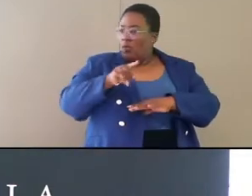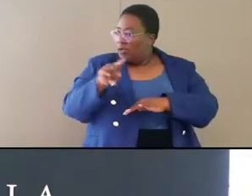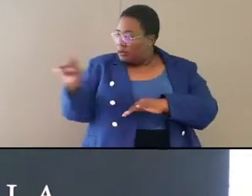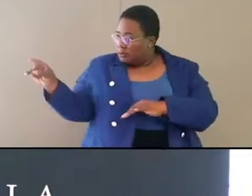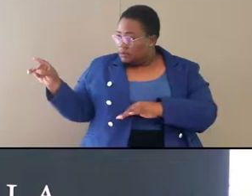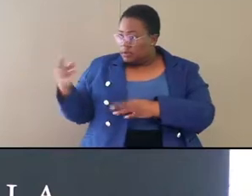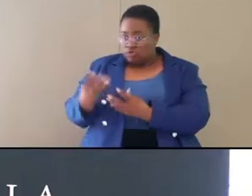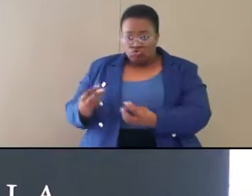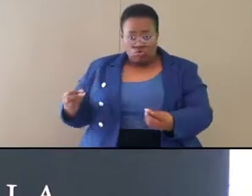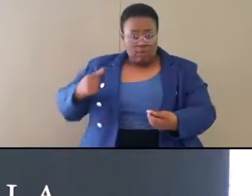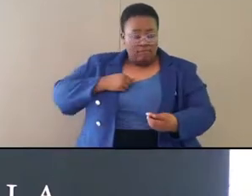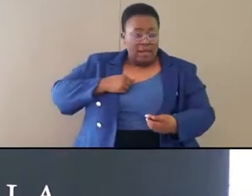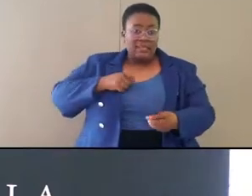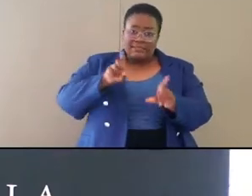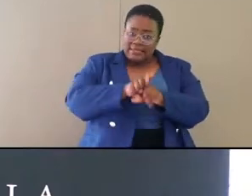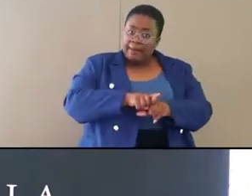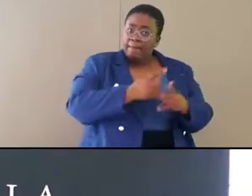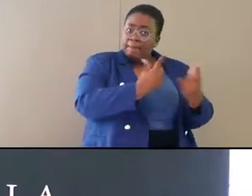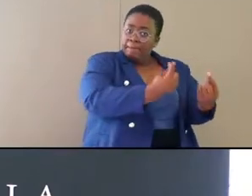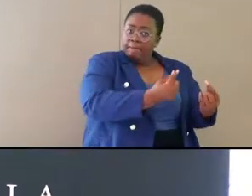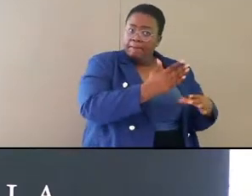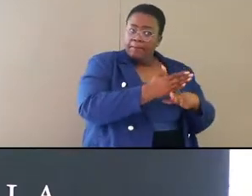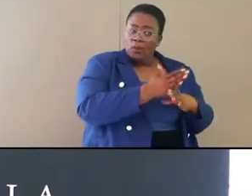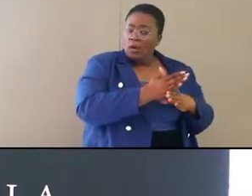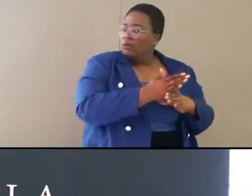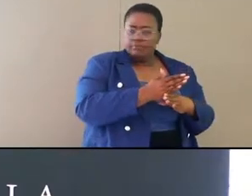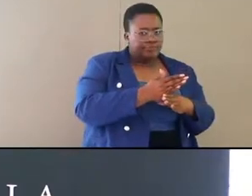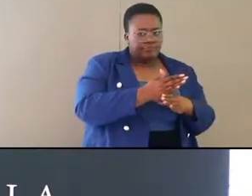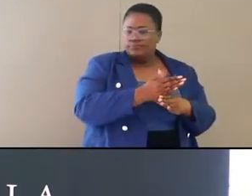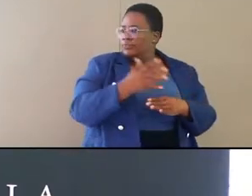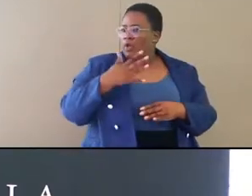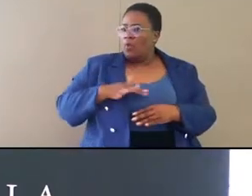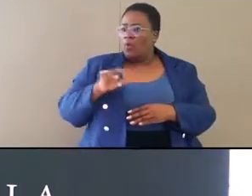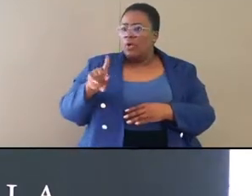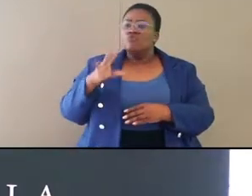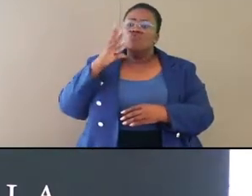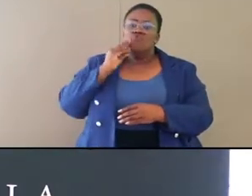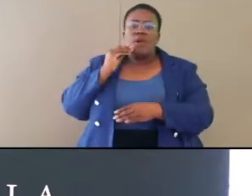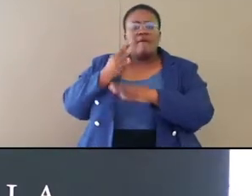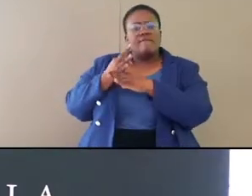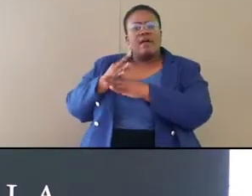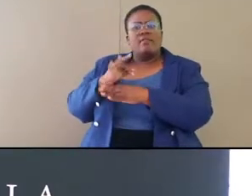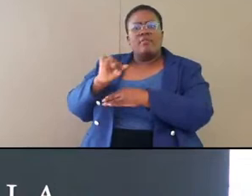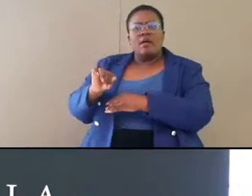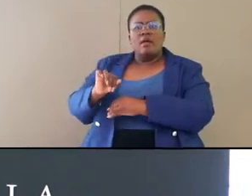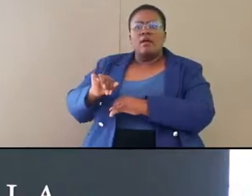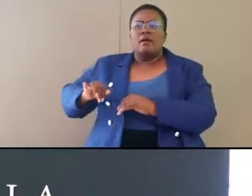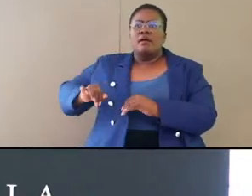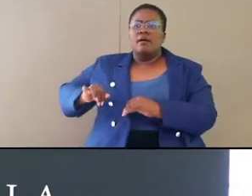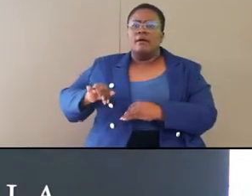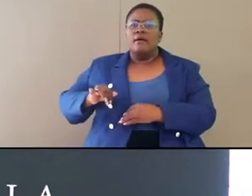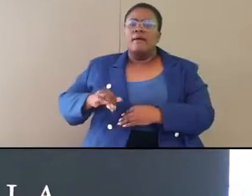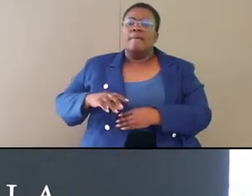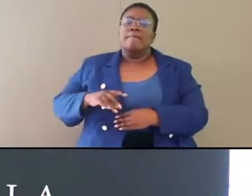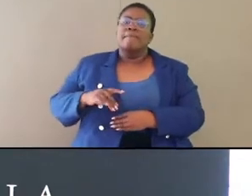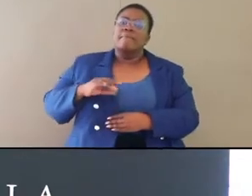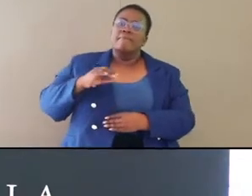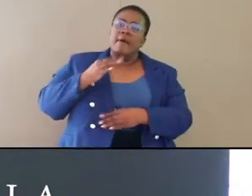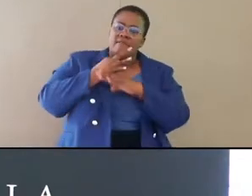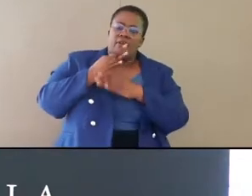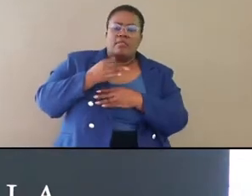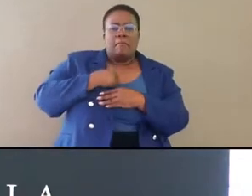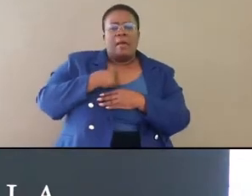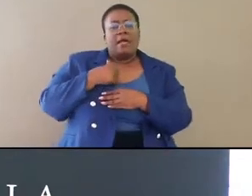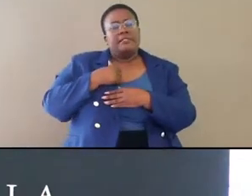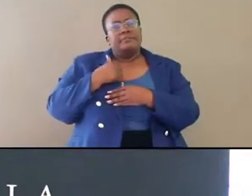to ever be a domestic worker. I don't want anyone of you to be what your grandfather or your father, or my father was a little bit better. He went to